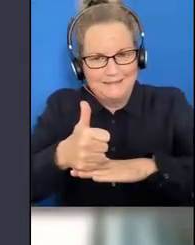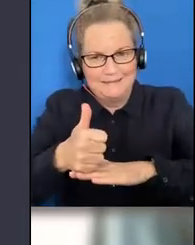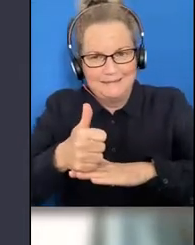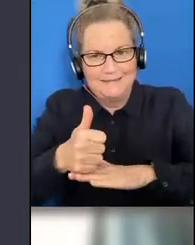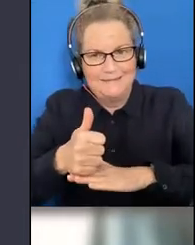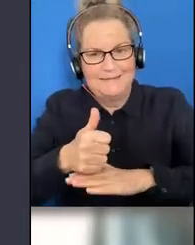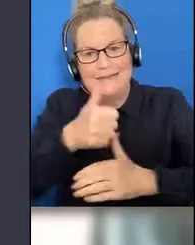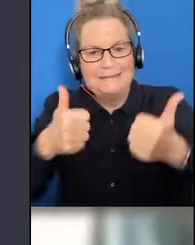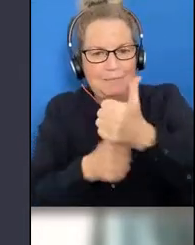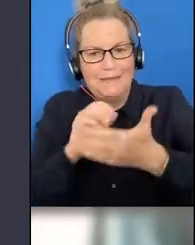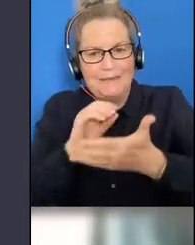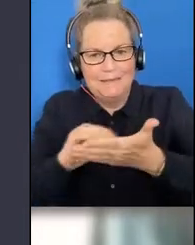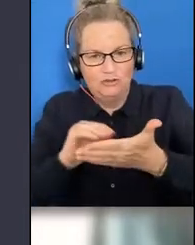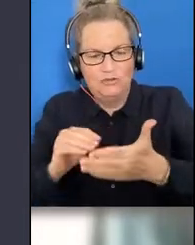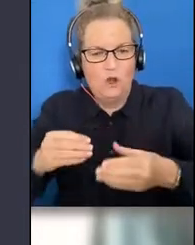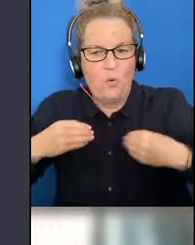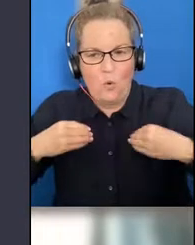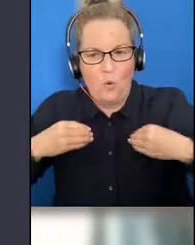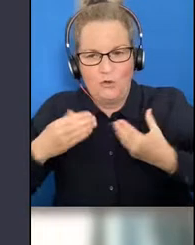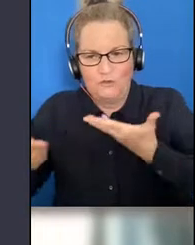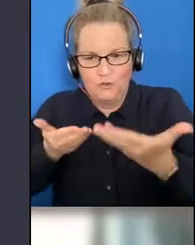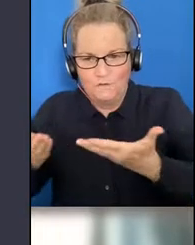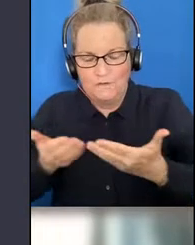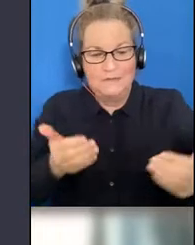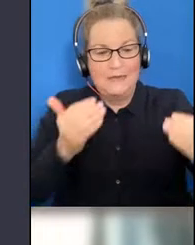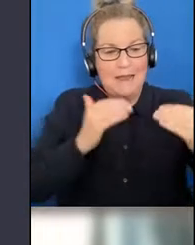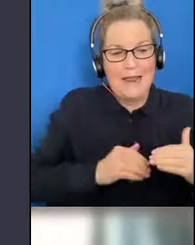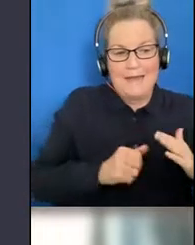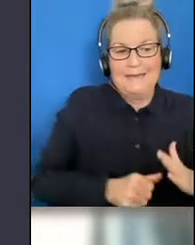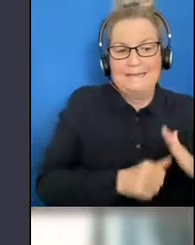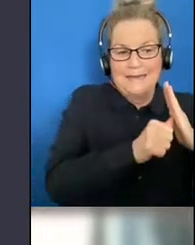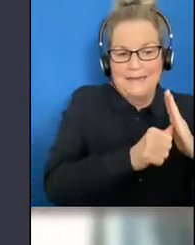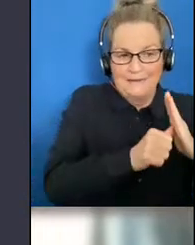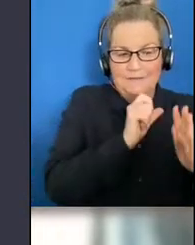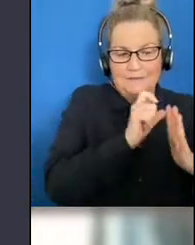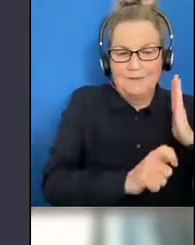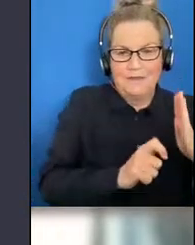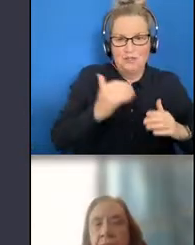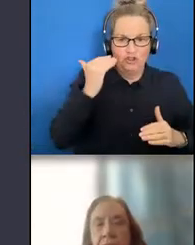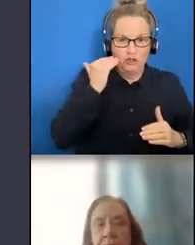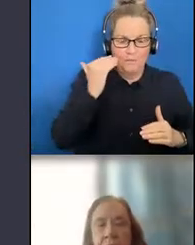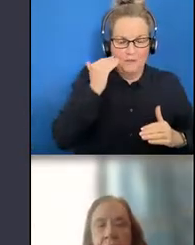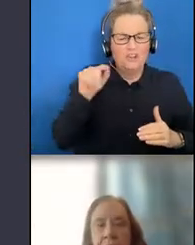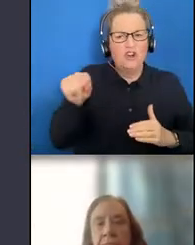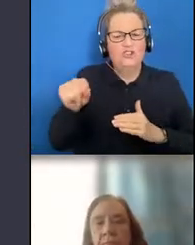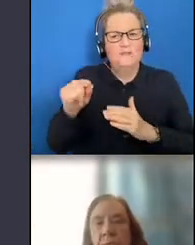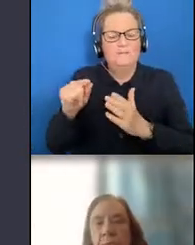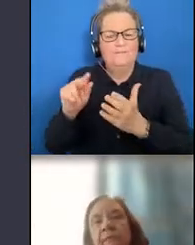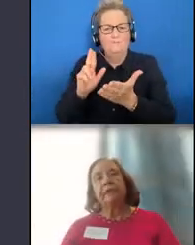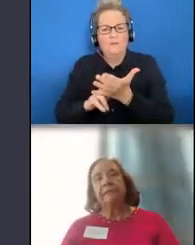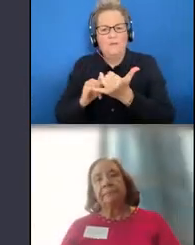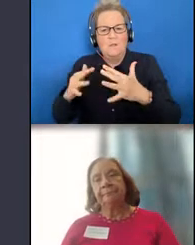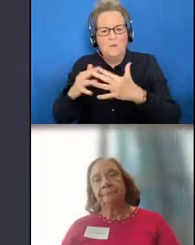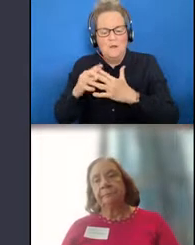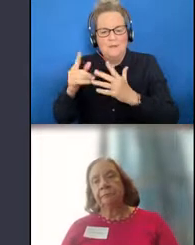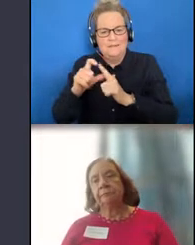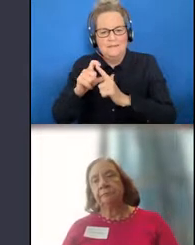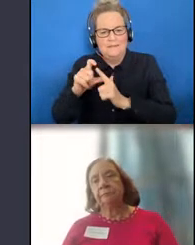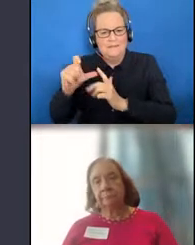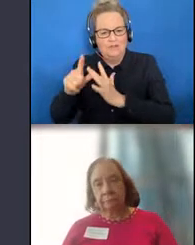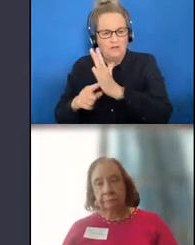Corporate Services Division and our Executive Disability Champion at the New South Wales Department of Communities and